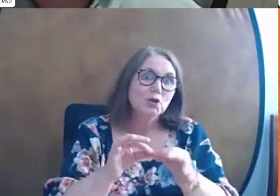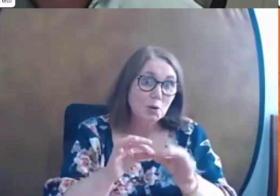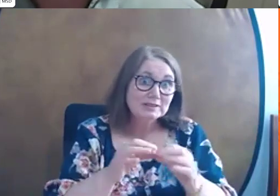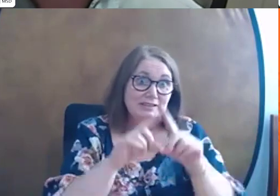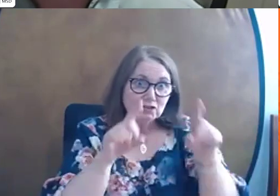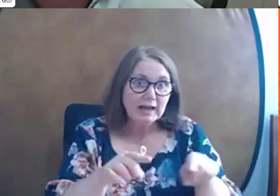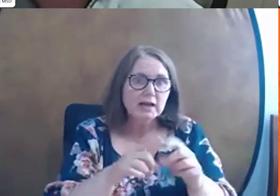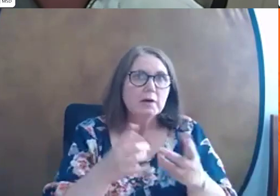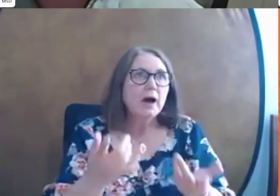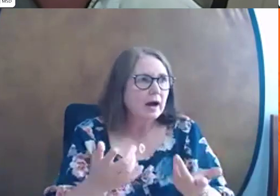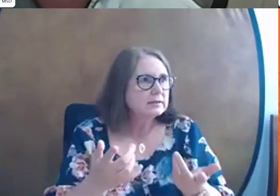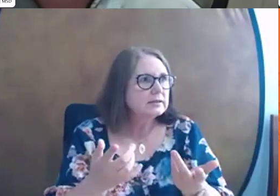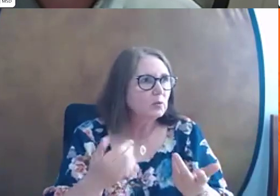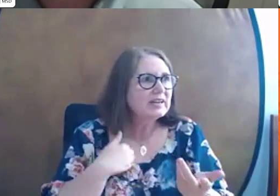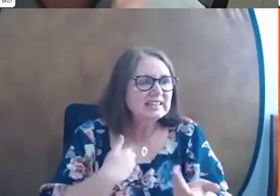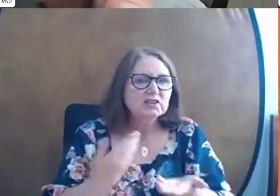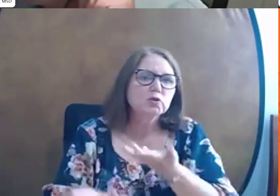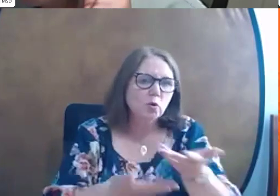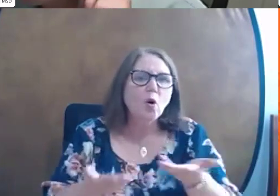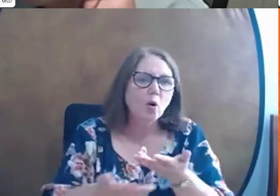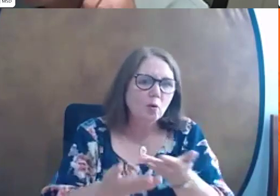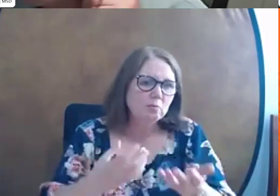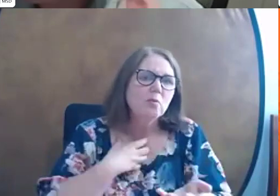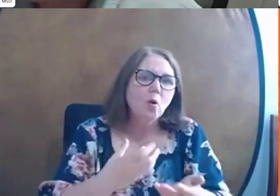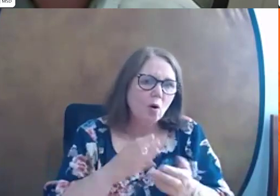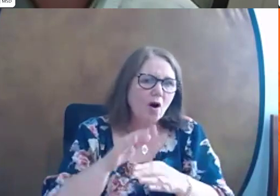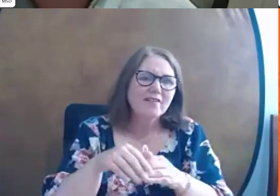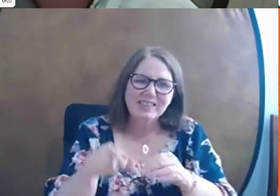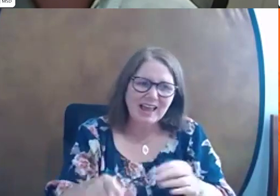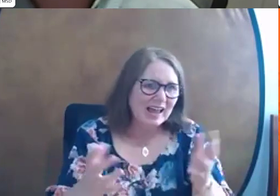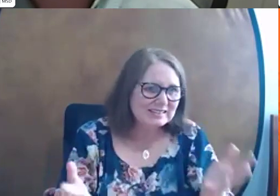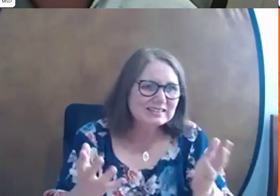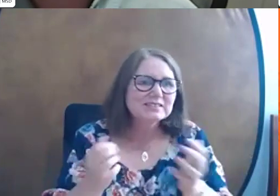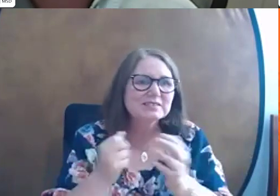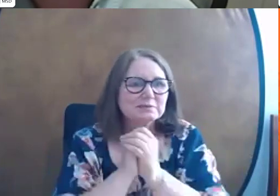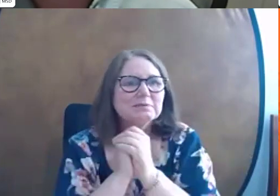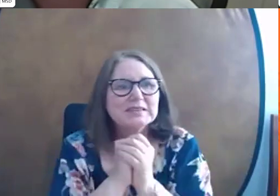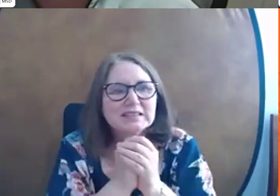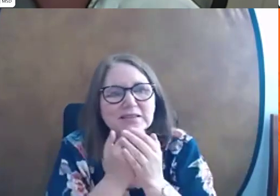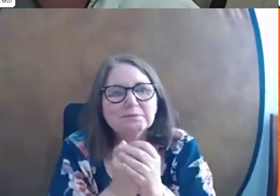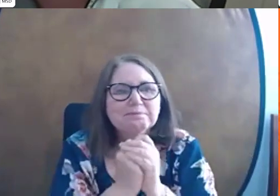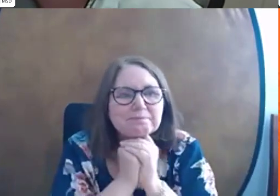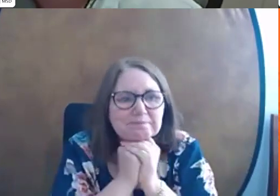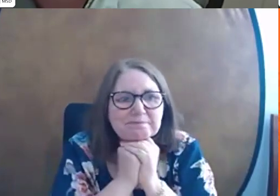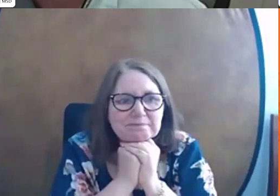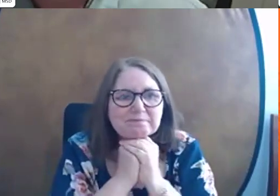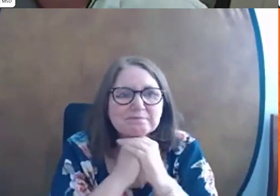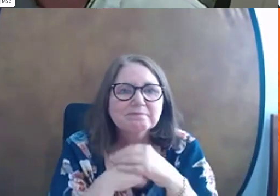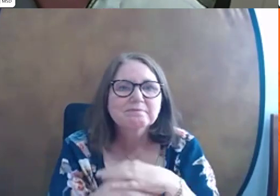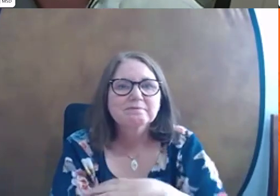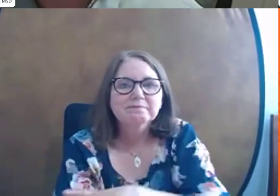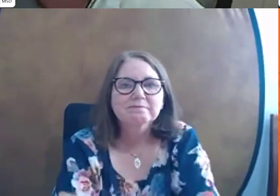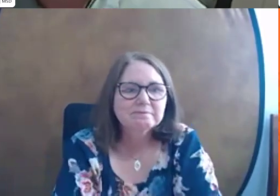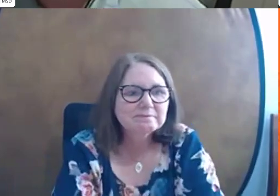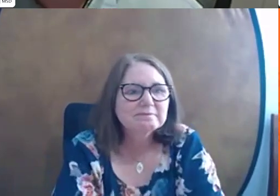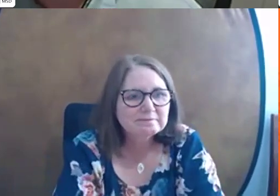write either. So we have to remember that it's not just a replacement of the interpreter. We probably need to have more conversations around what that looks like and be more